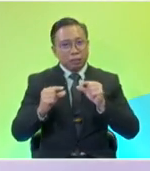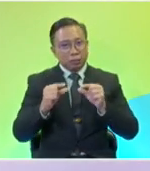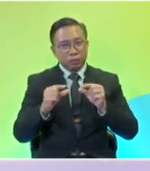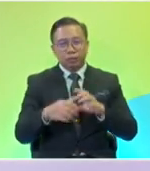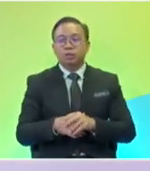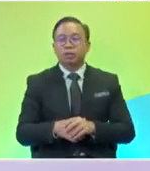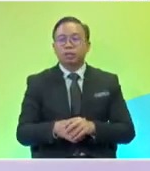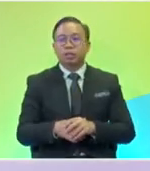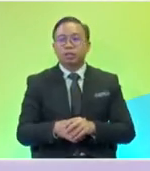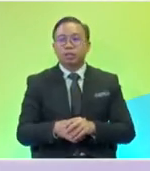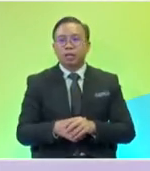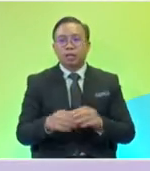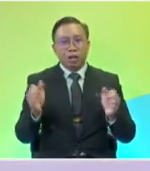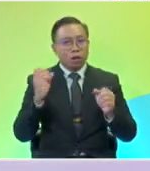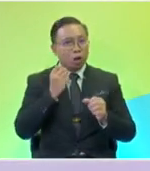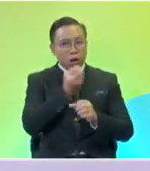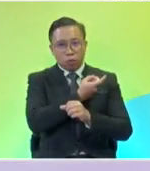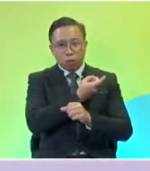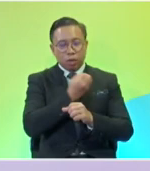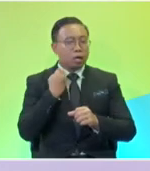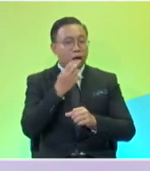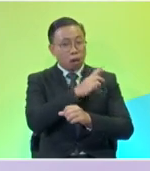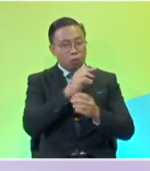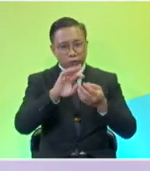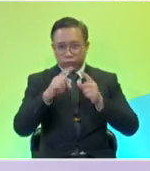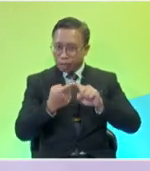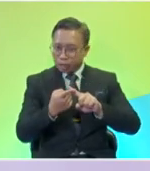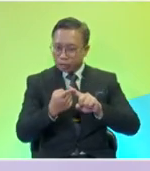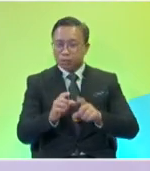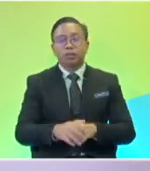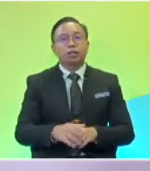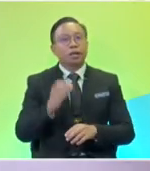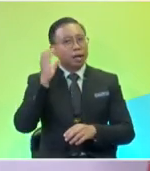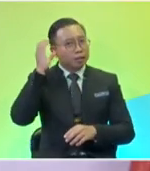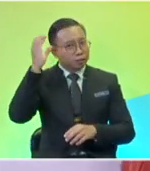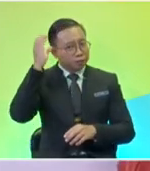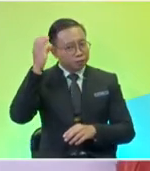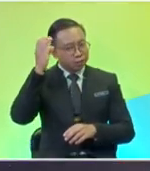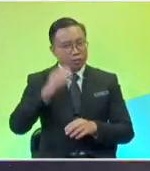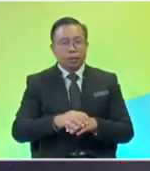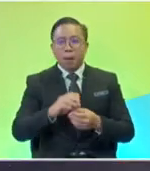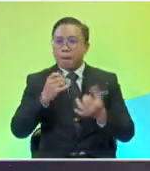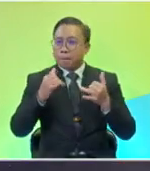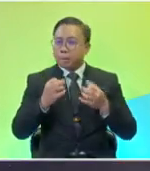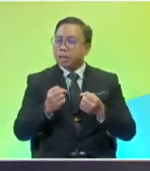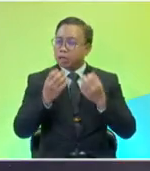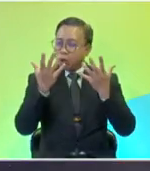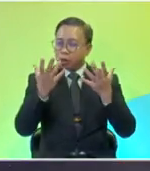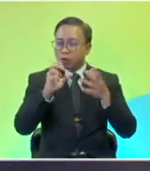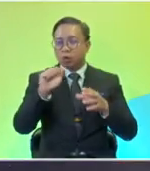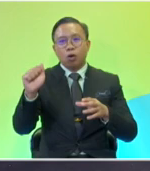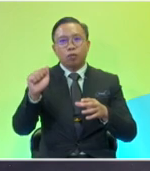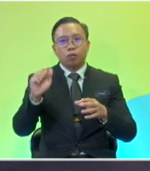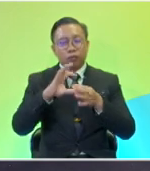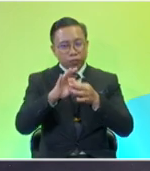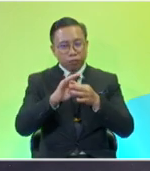right? Yeah. With our friends, cousins, when we gather and all. Yes. We usually play a lot of games. We have a playground there.